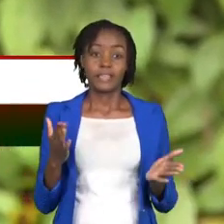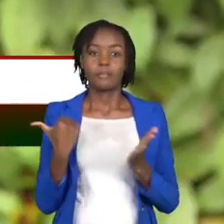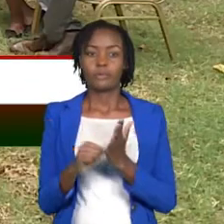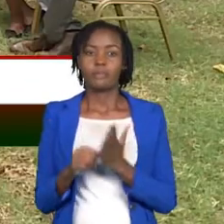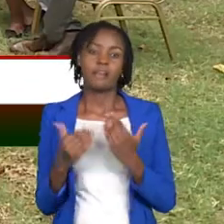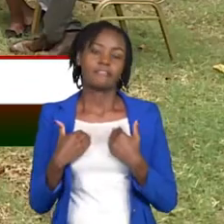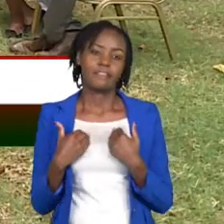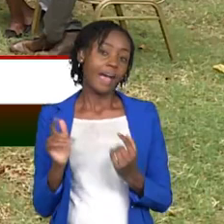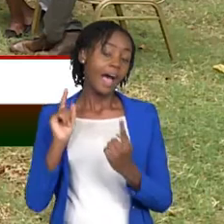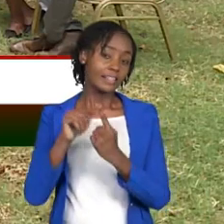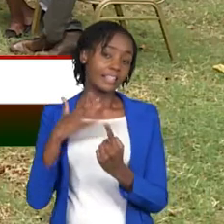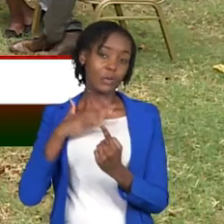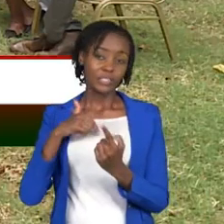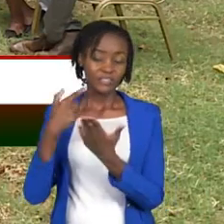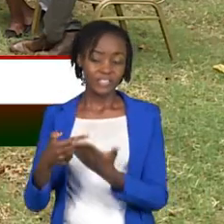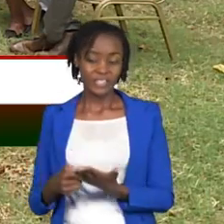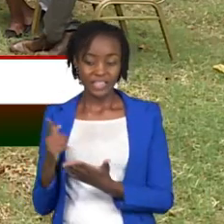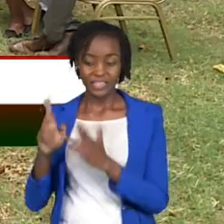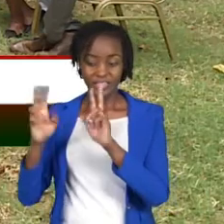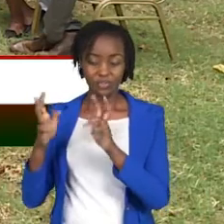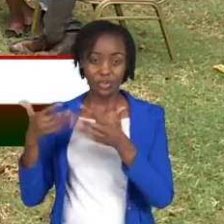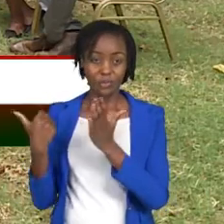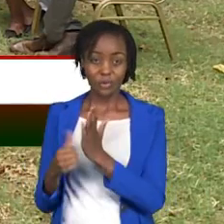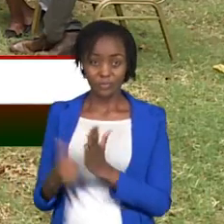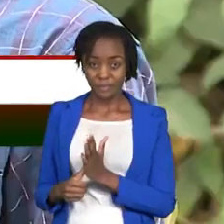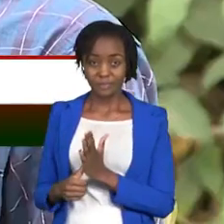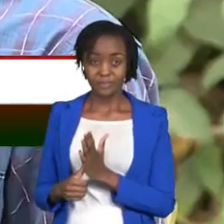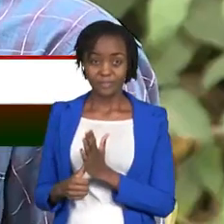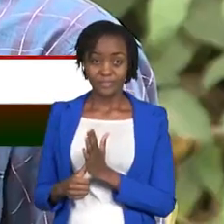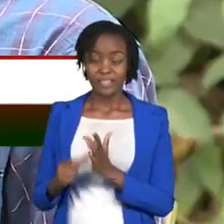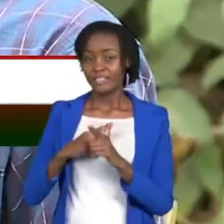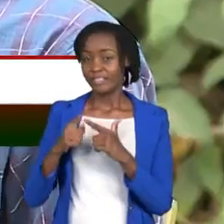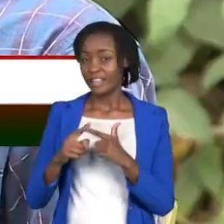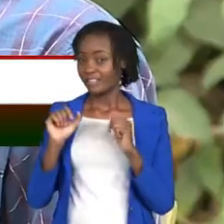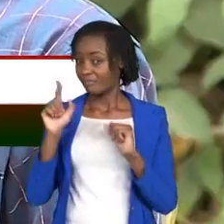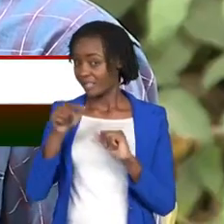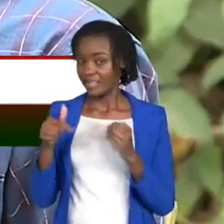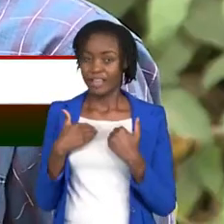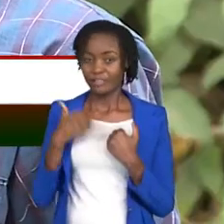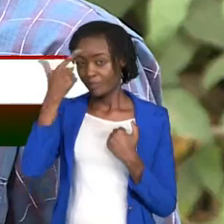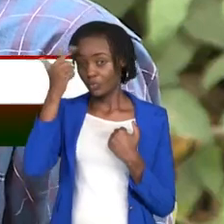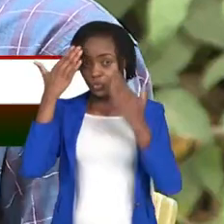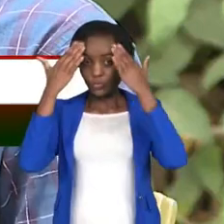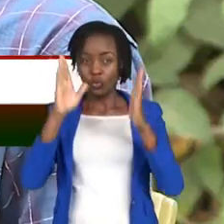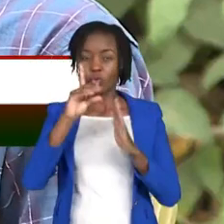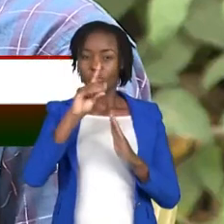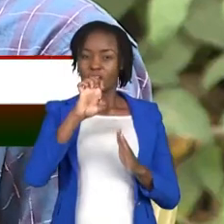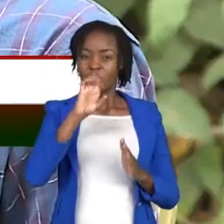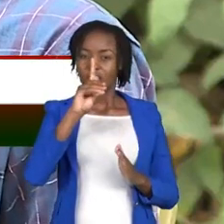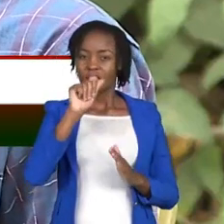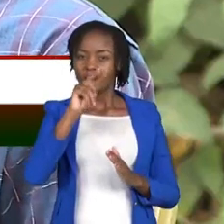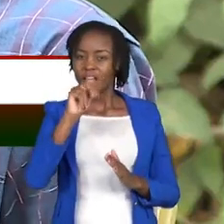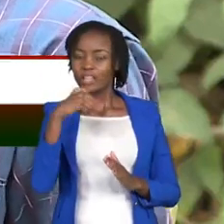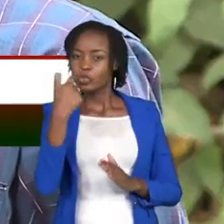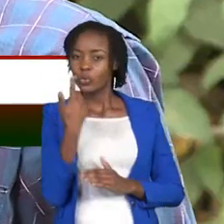not unless we talk about these issues the way Indians say it, then we are losing it, because nobody really knows who Dedan Kimathi is. Don't expect